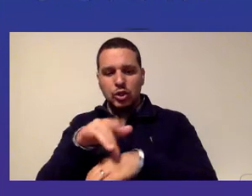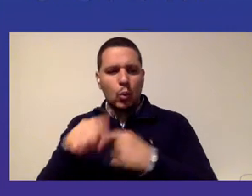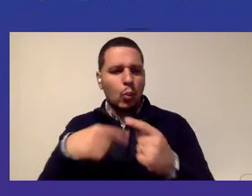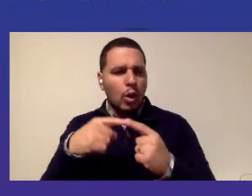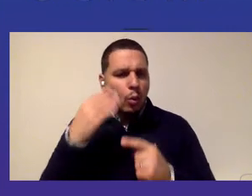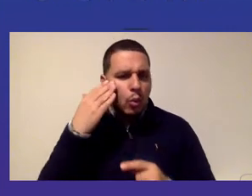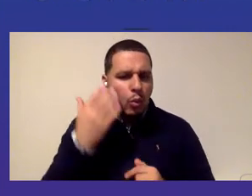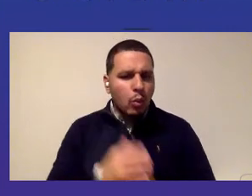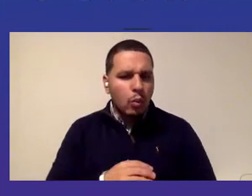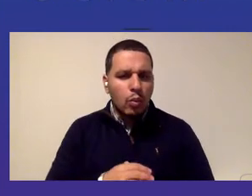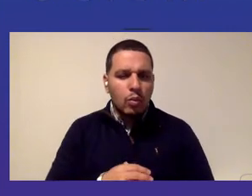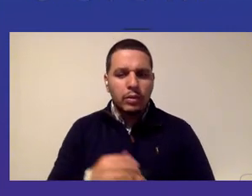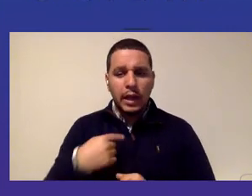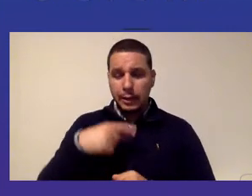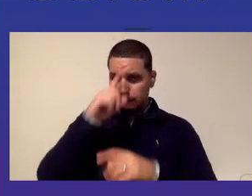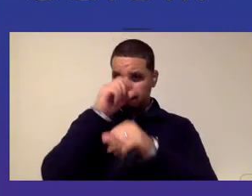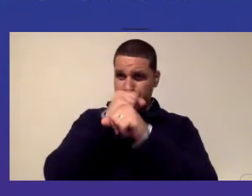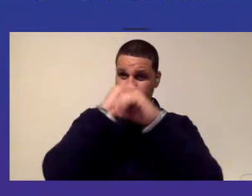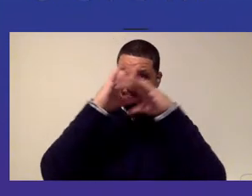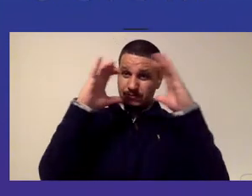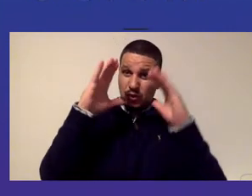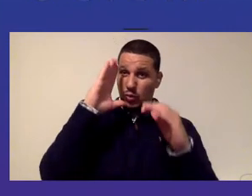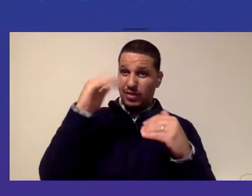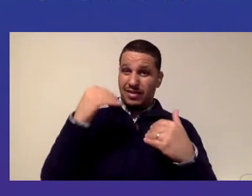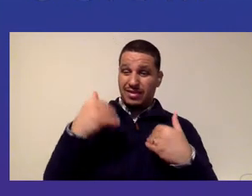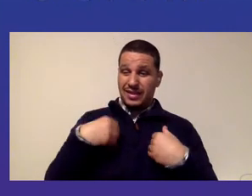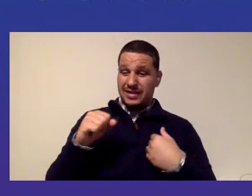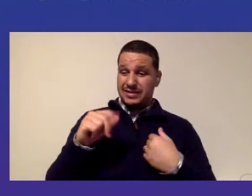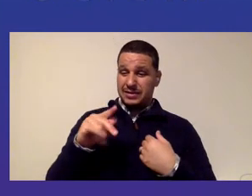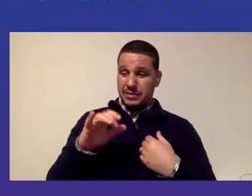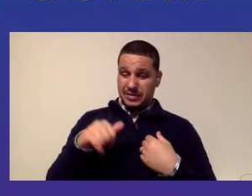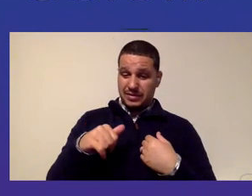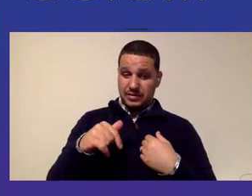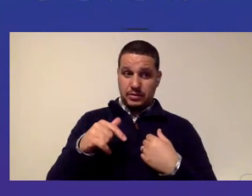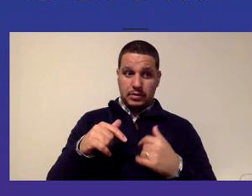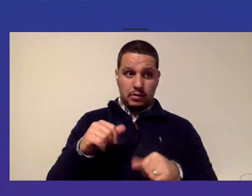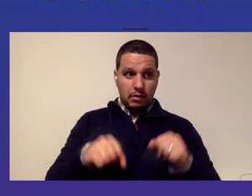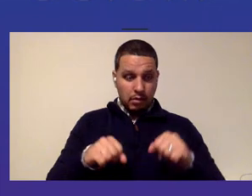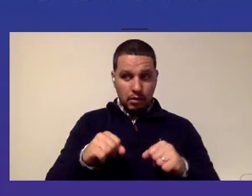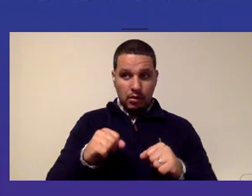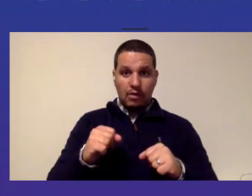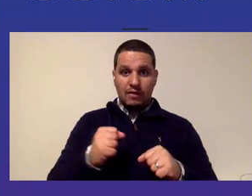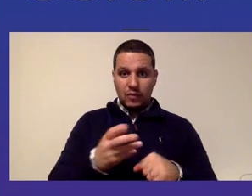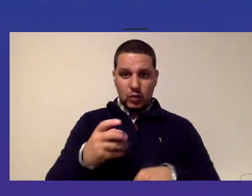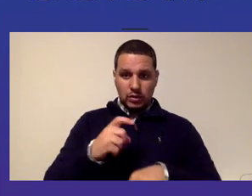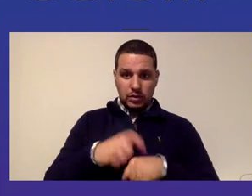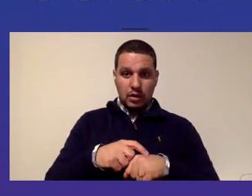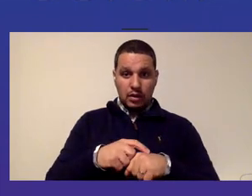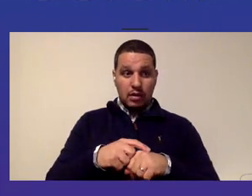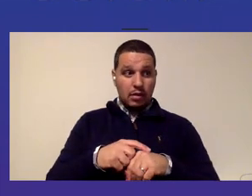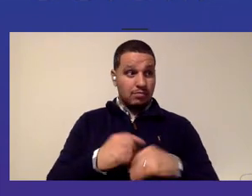I imagine we will be in this liminal space for quite some time, one foot in the present, still very